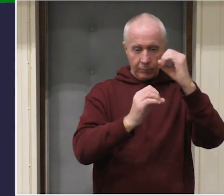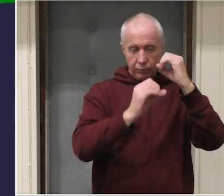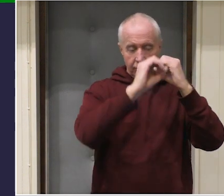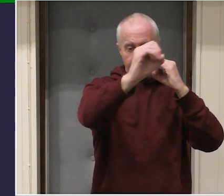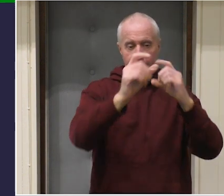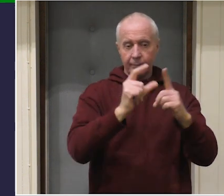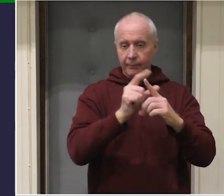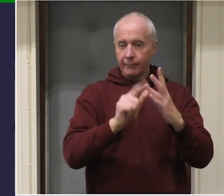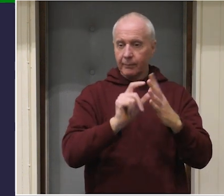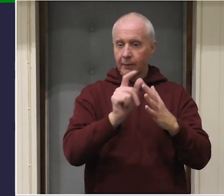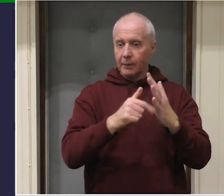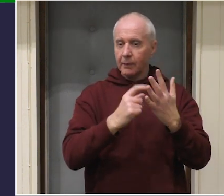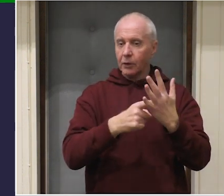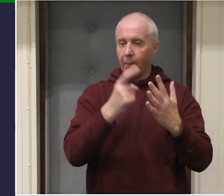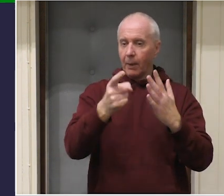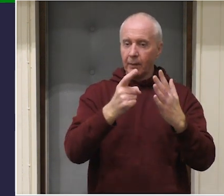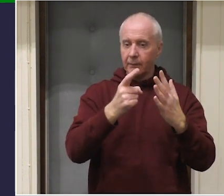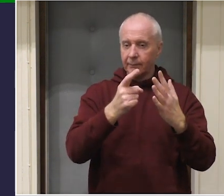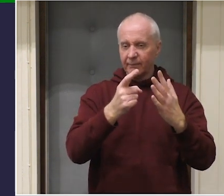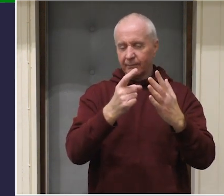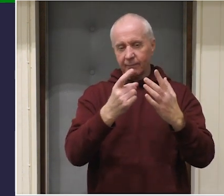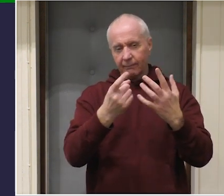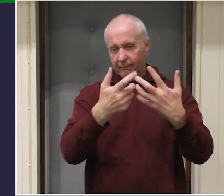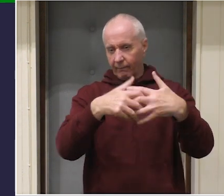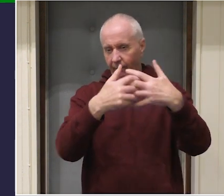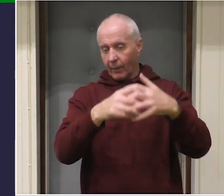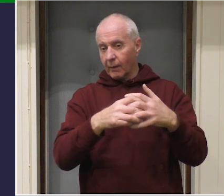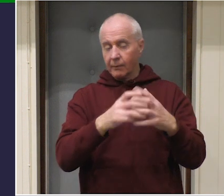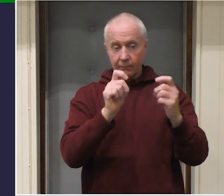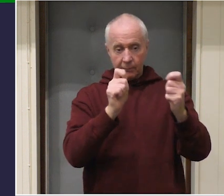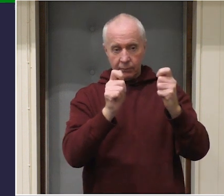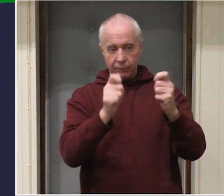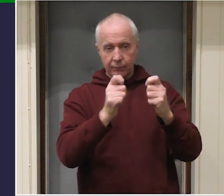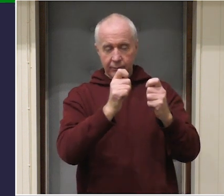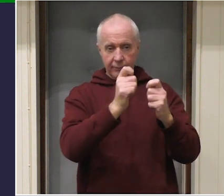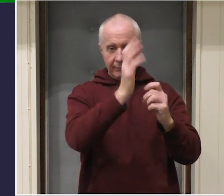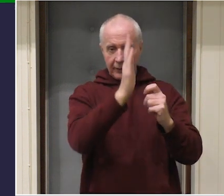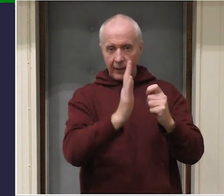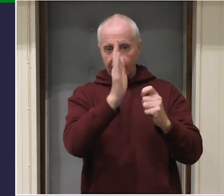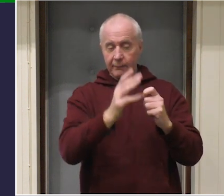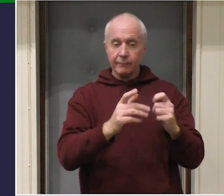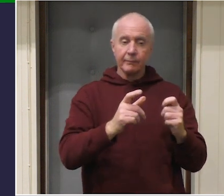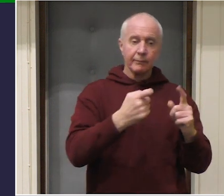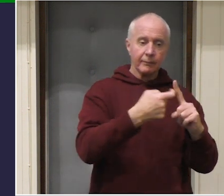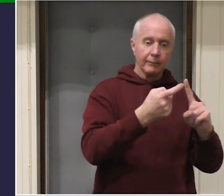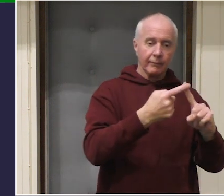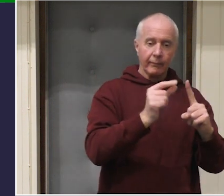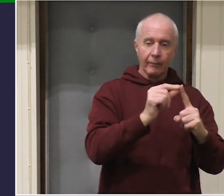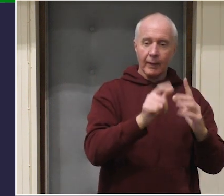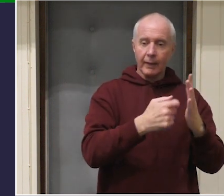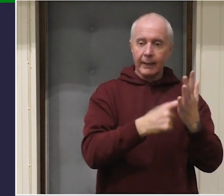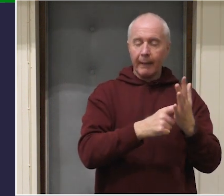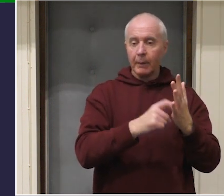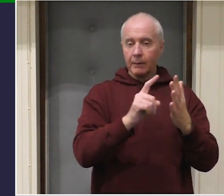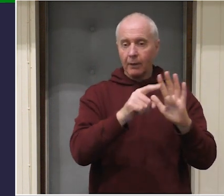effect shifts their lines. I can measure the positions of those lines and use the Doppler effect, Kepler's laws and